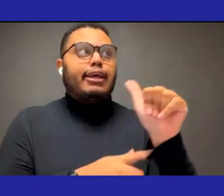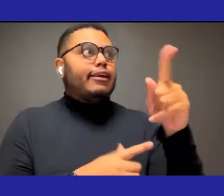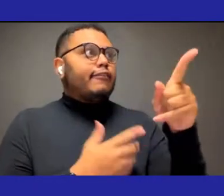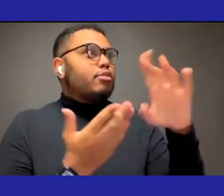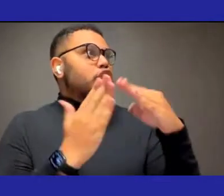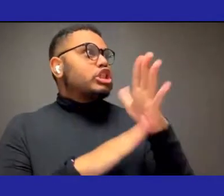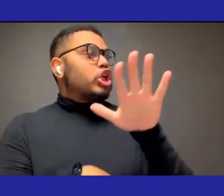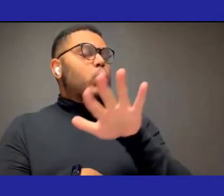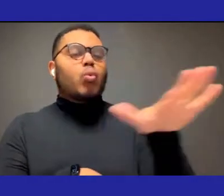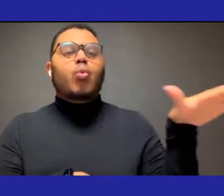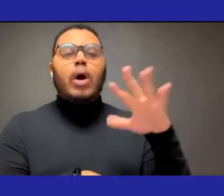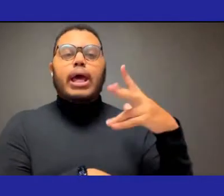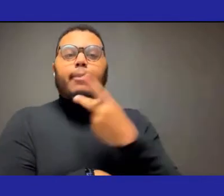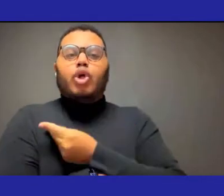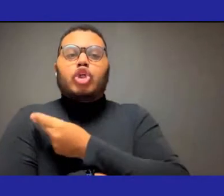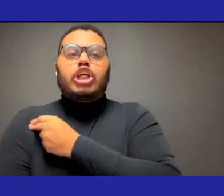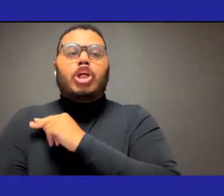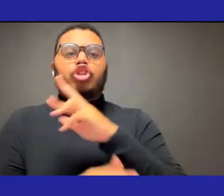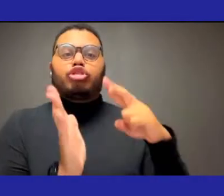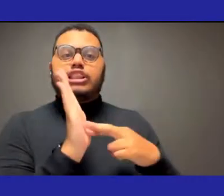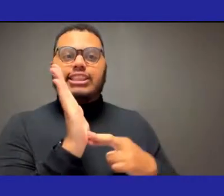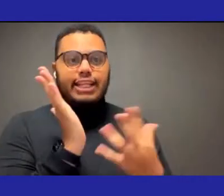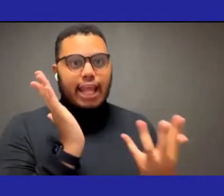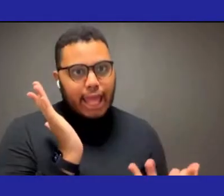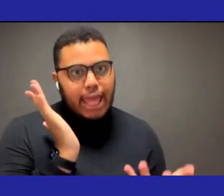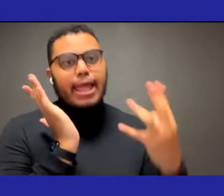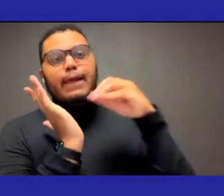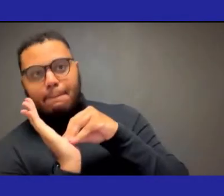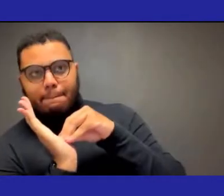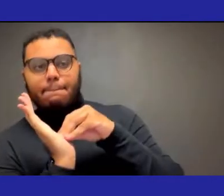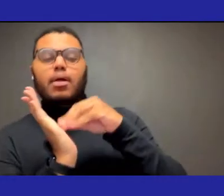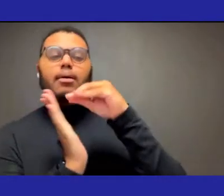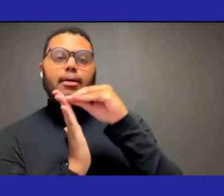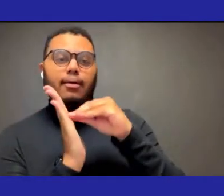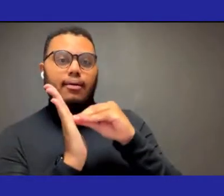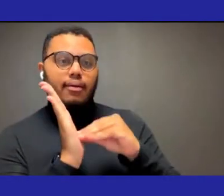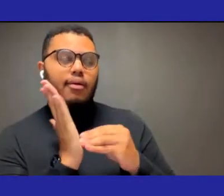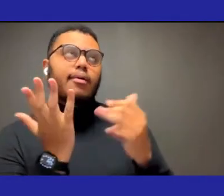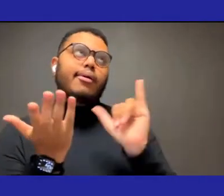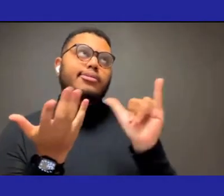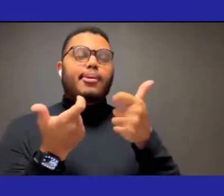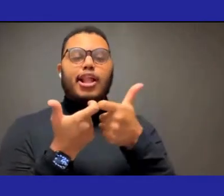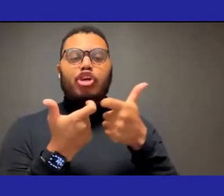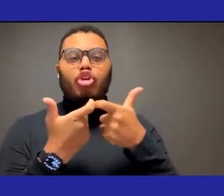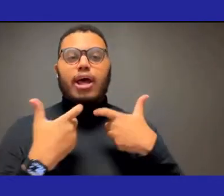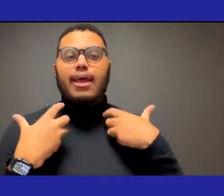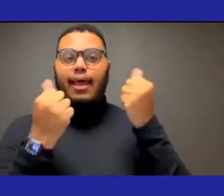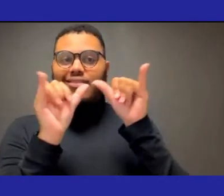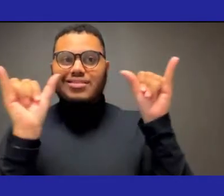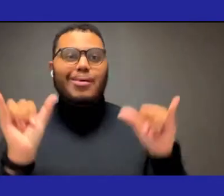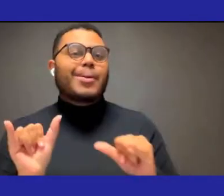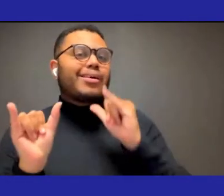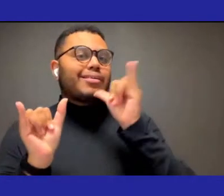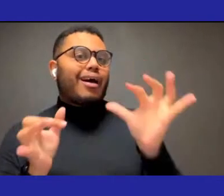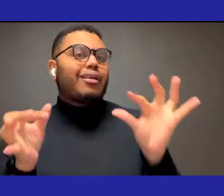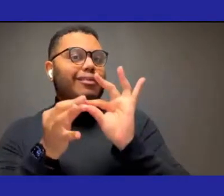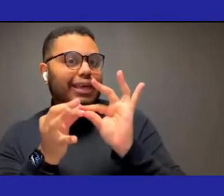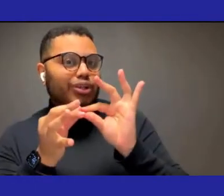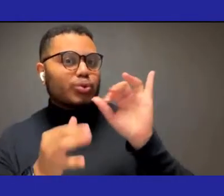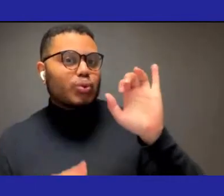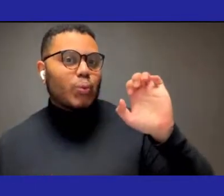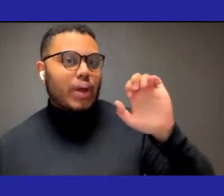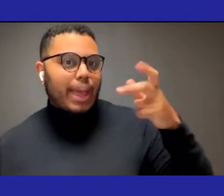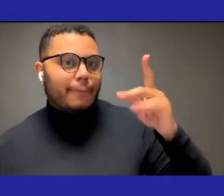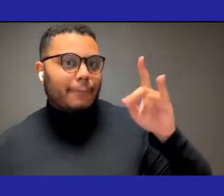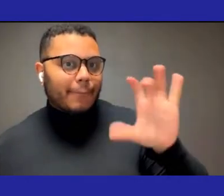also incorporated. And then data from electronic health systems that are not linked to Epic, for example. So we get